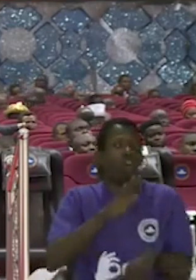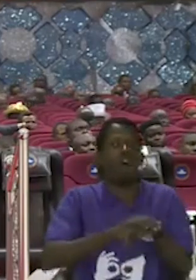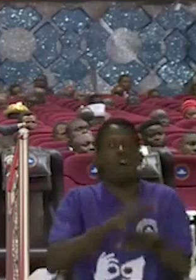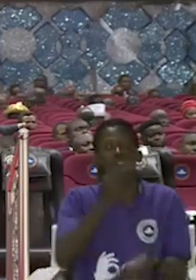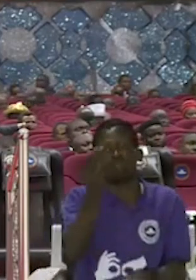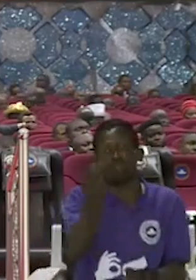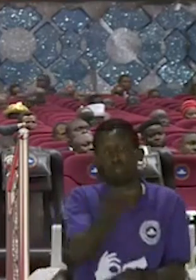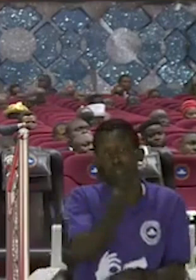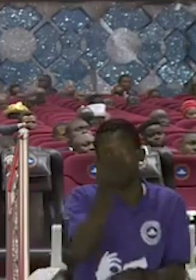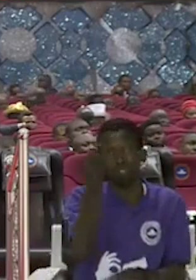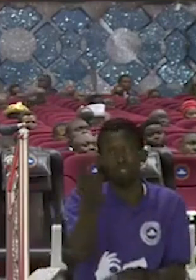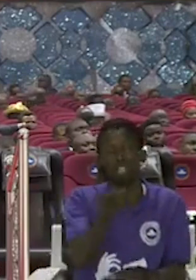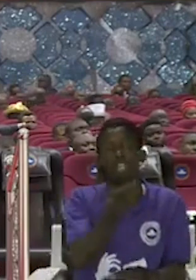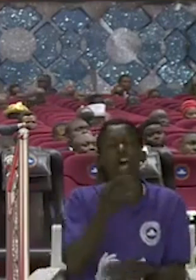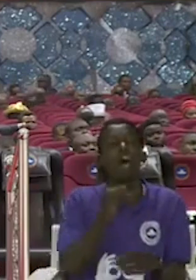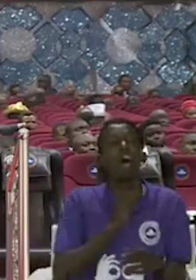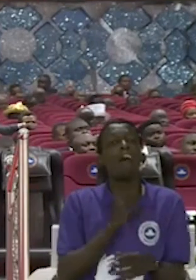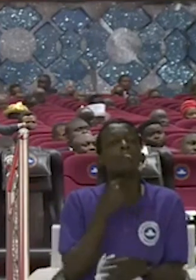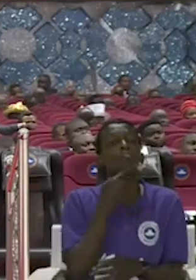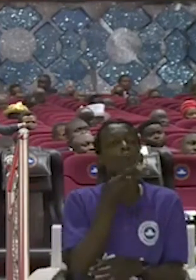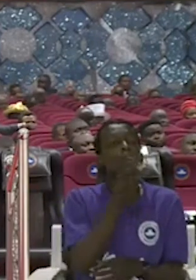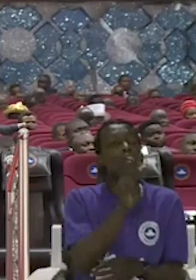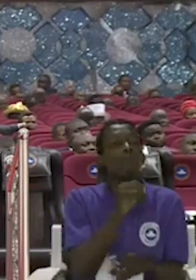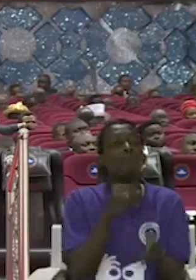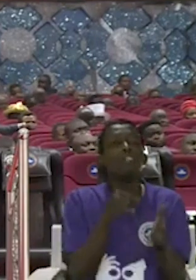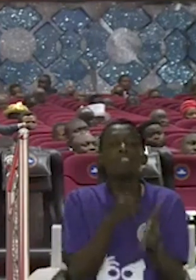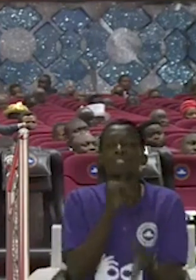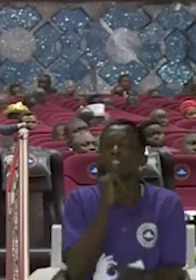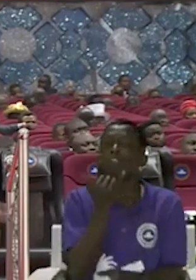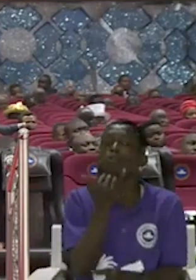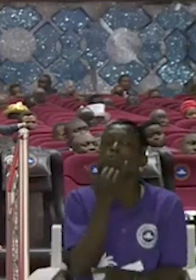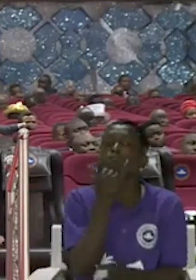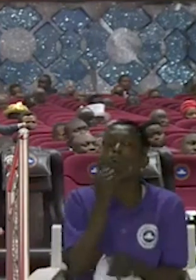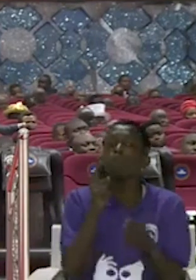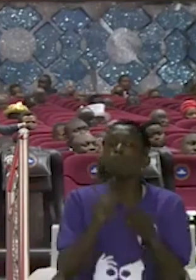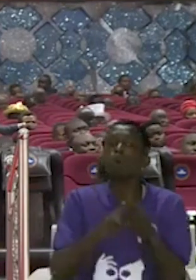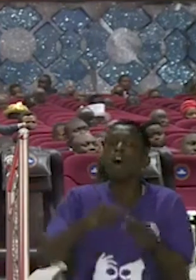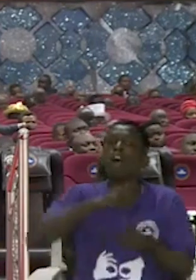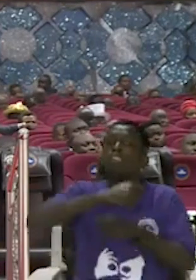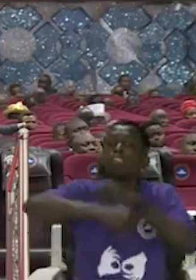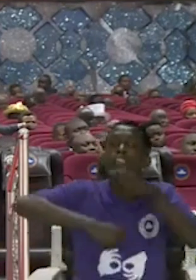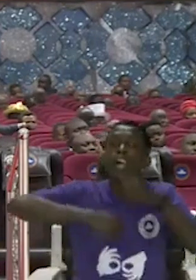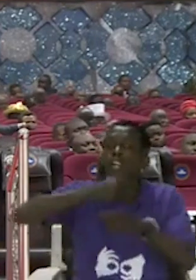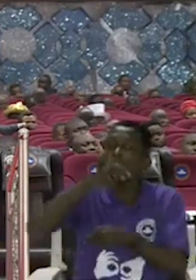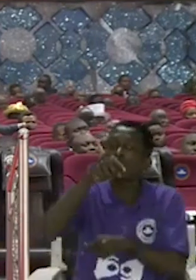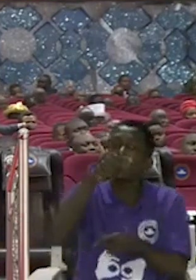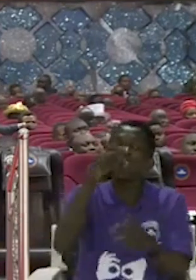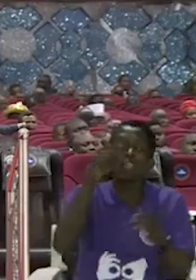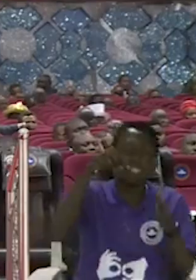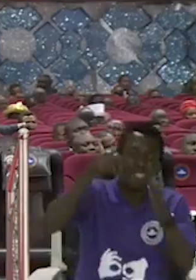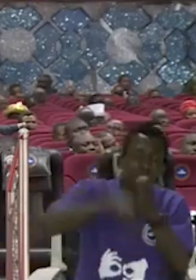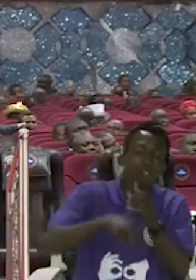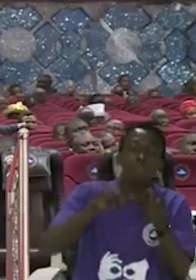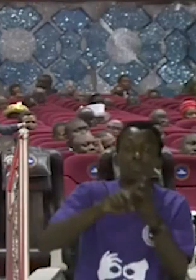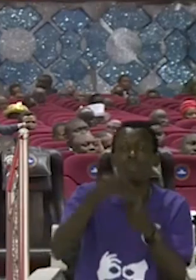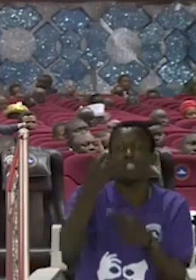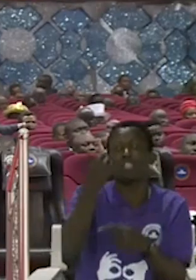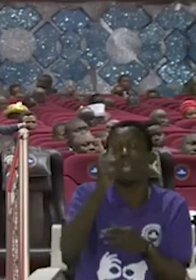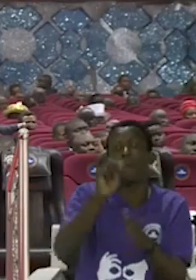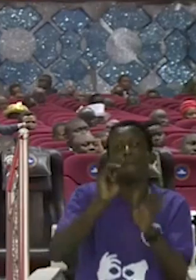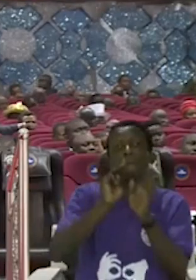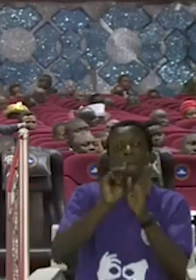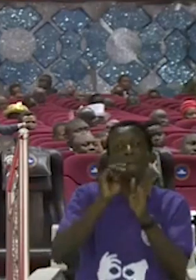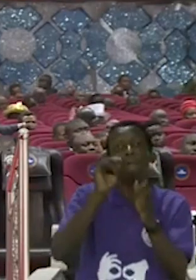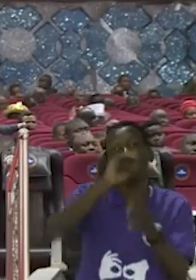So I said it is wrong to tie you down to 10% when God would